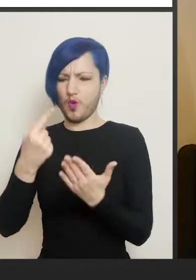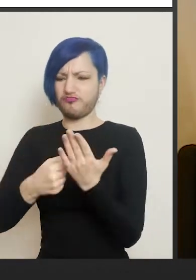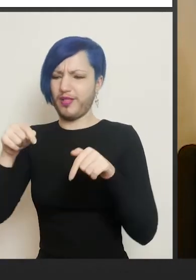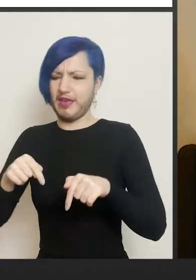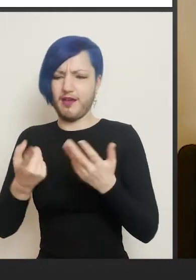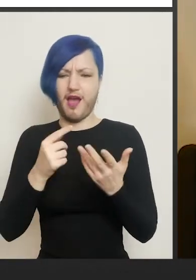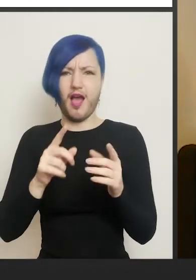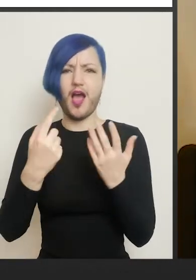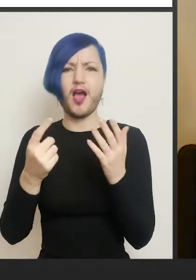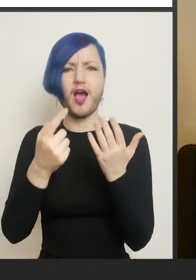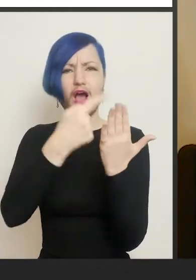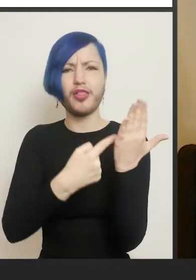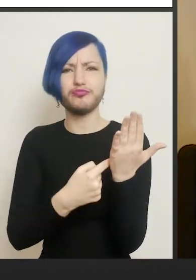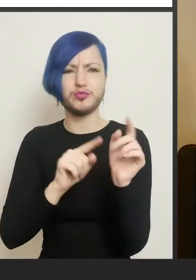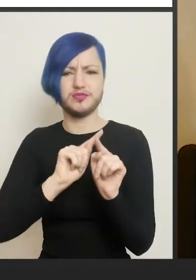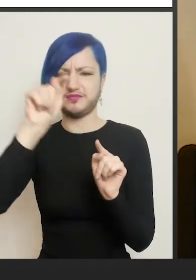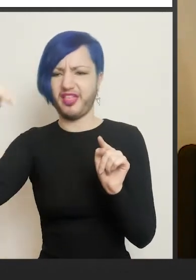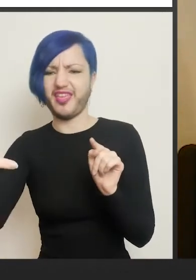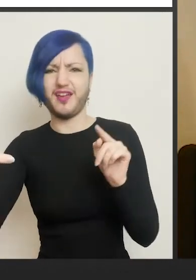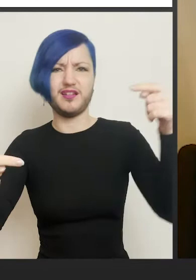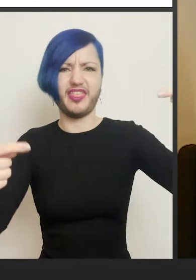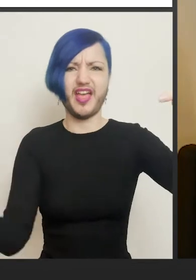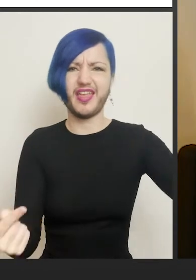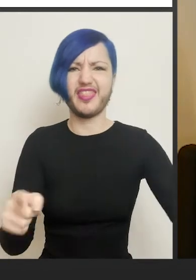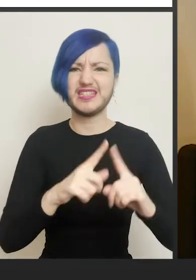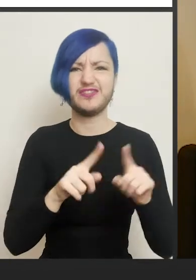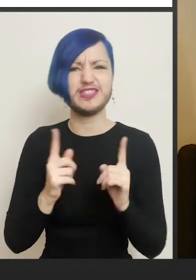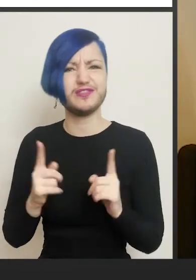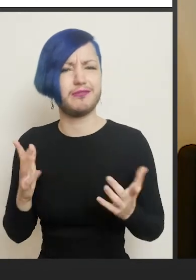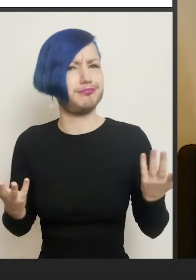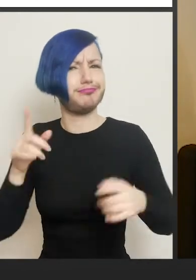But we have to learn to live here. And